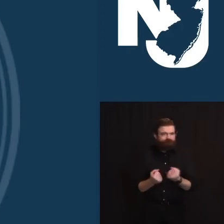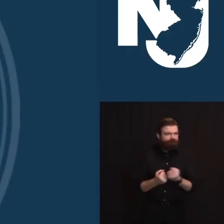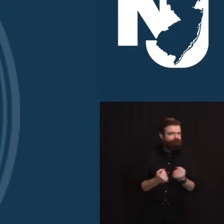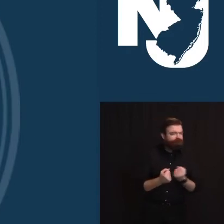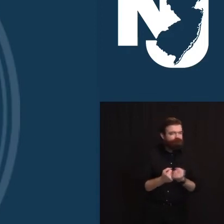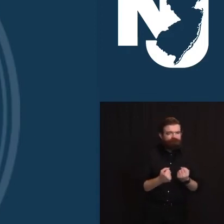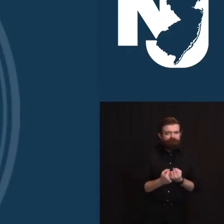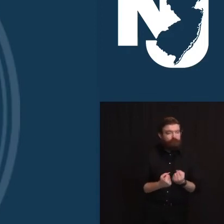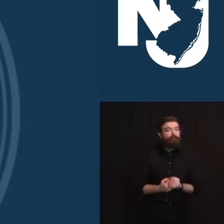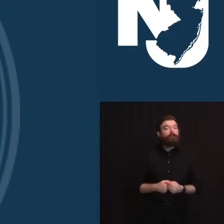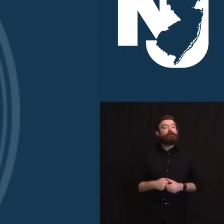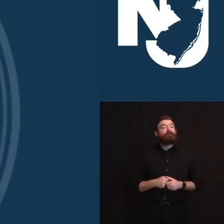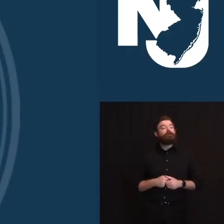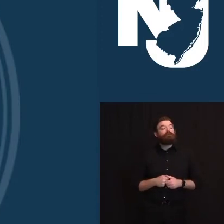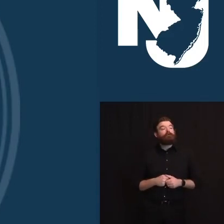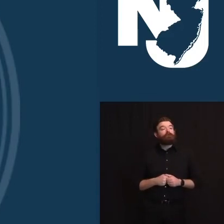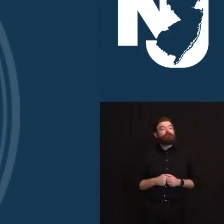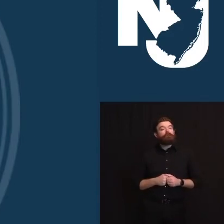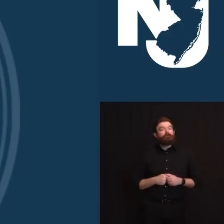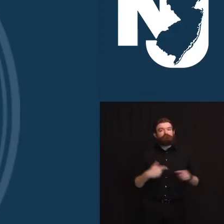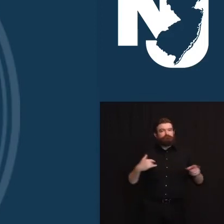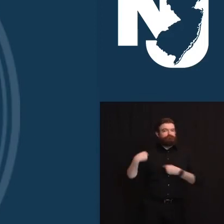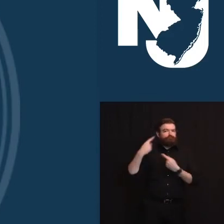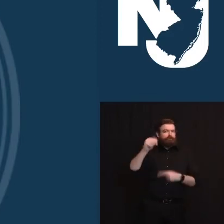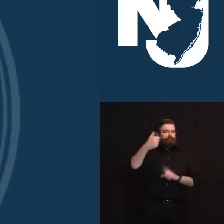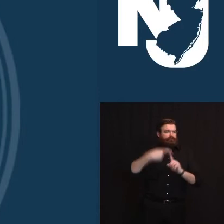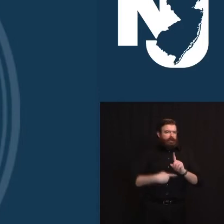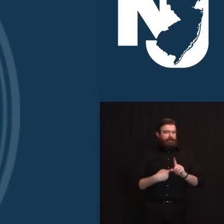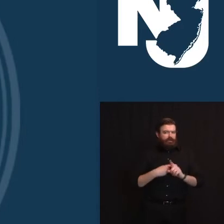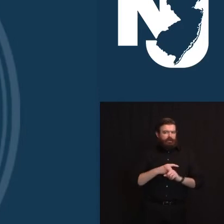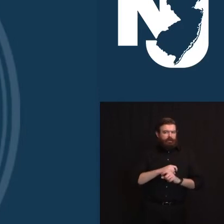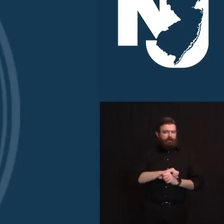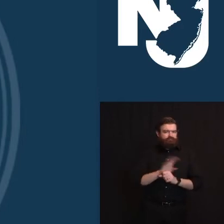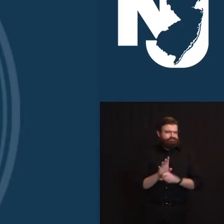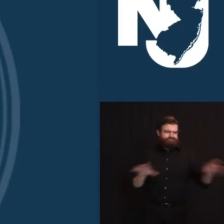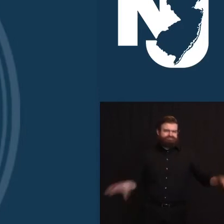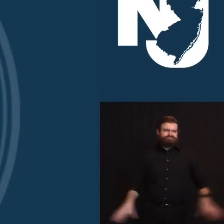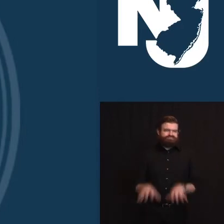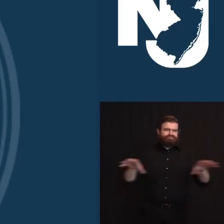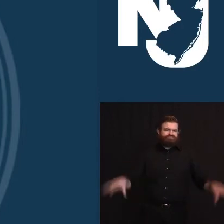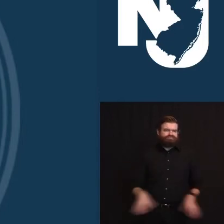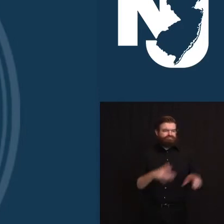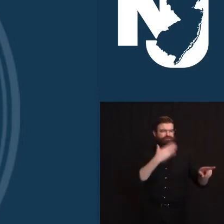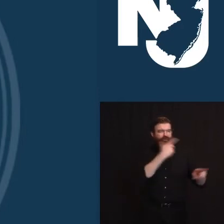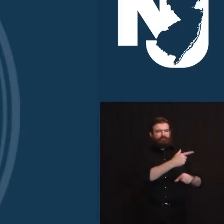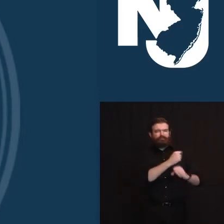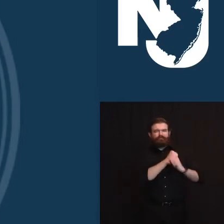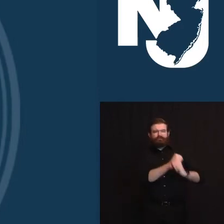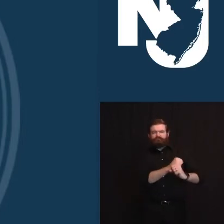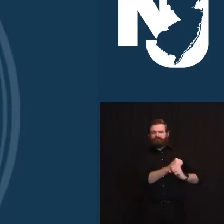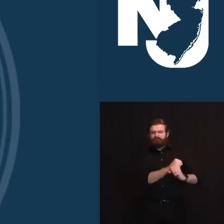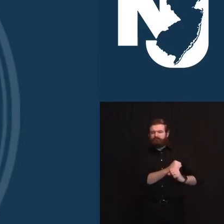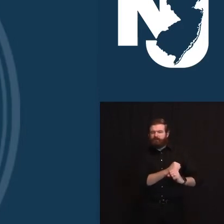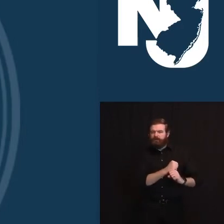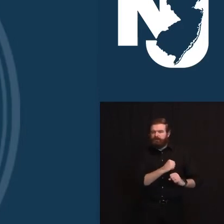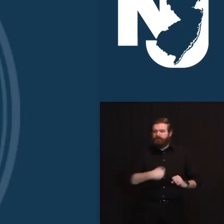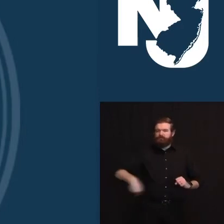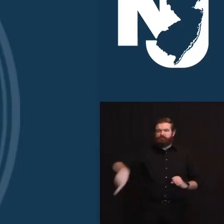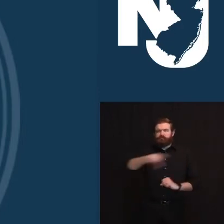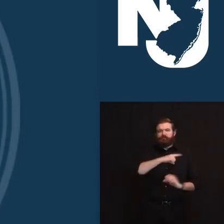for all Paul has done for our state in protecting our consumers, and I know he will be a tremendous asset to the Biden